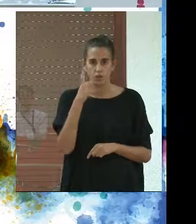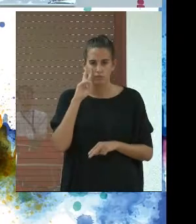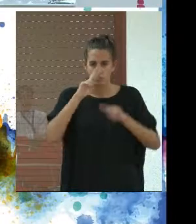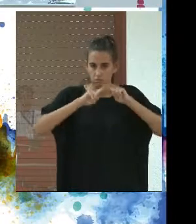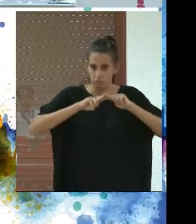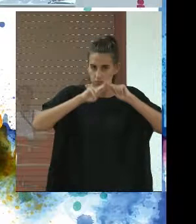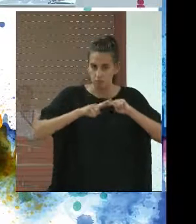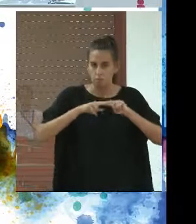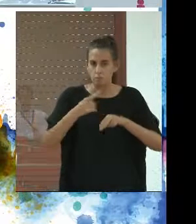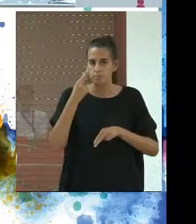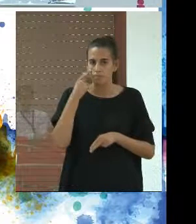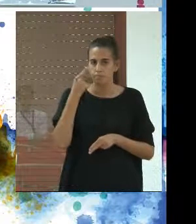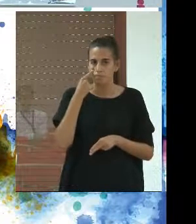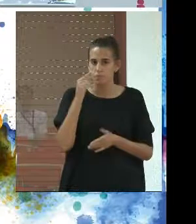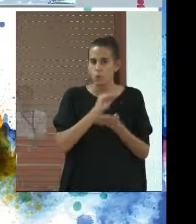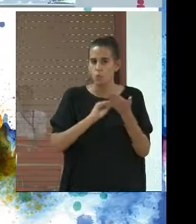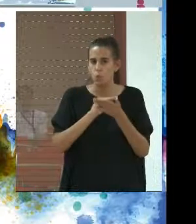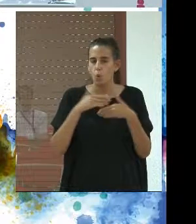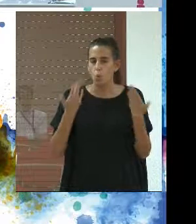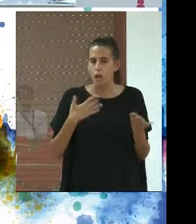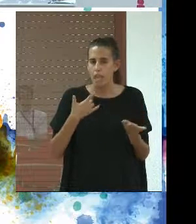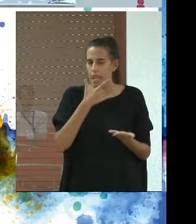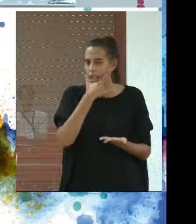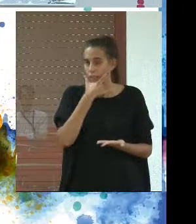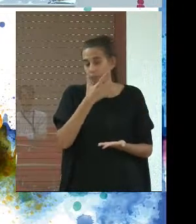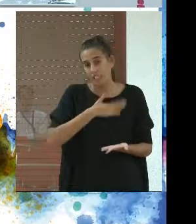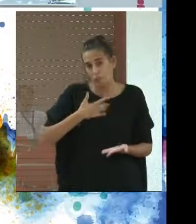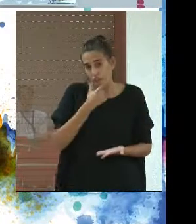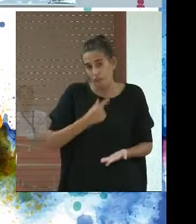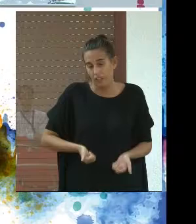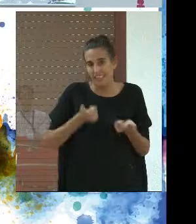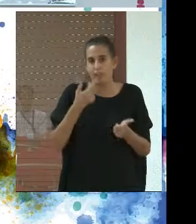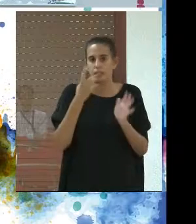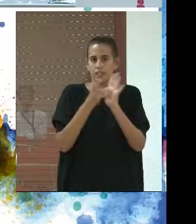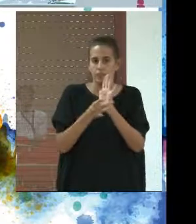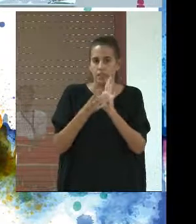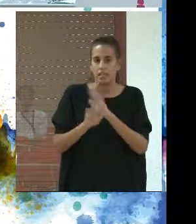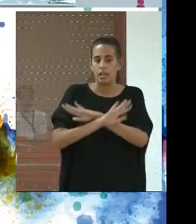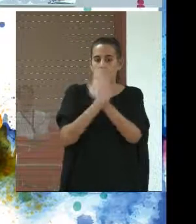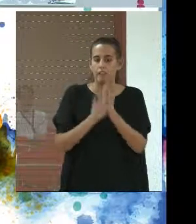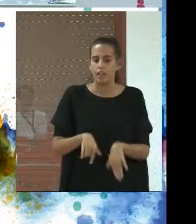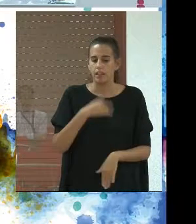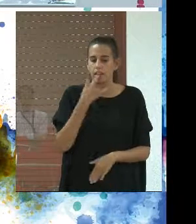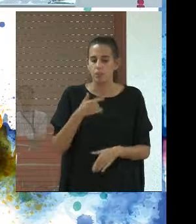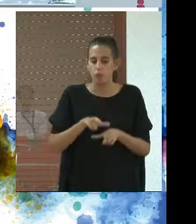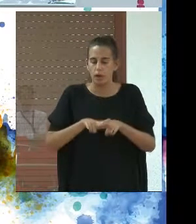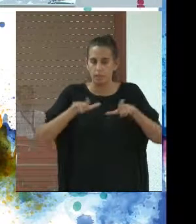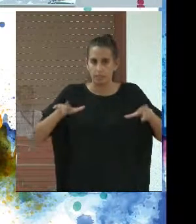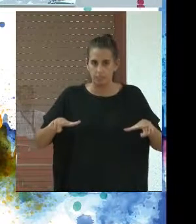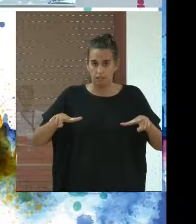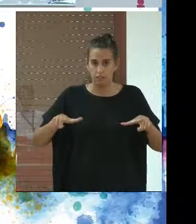this problem. So we look at what the possible solutions are, the cheapest and most effective solution, and we decide the simple